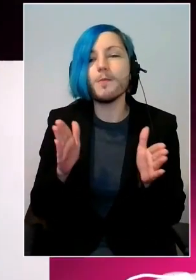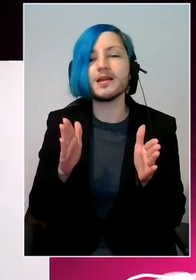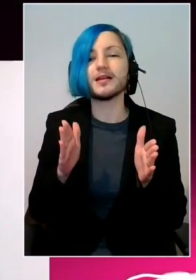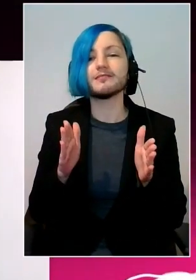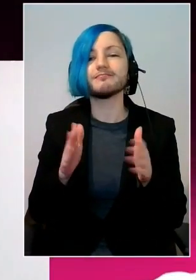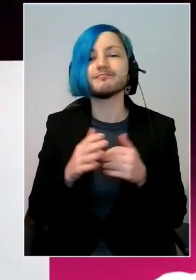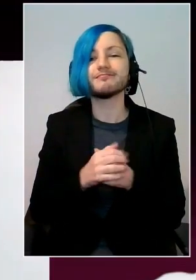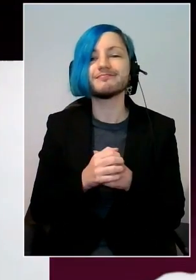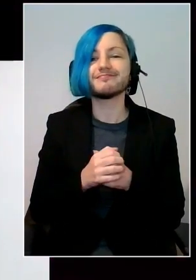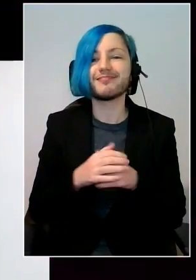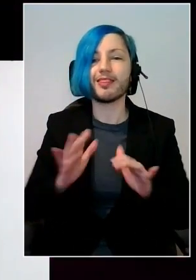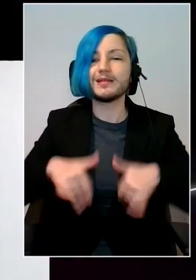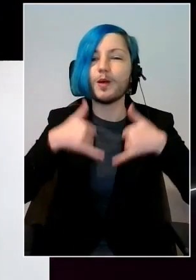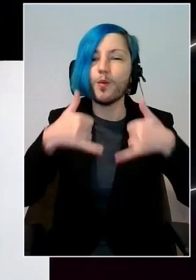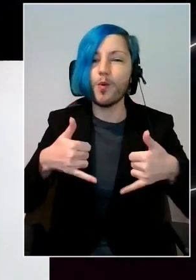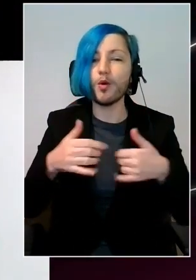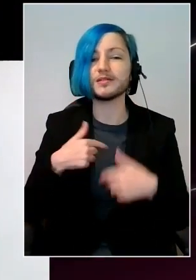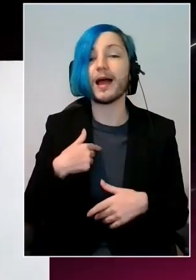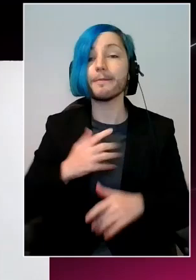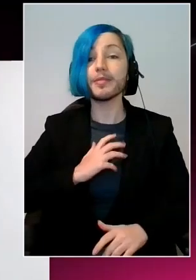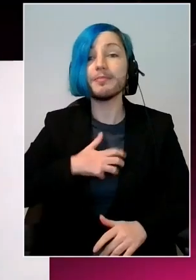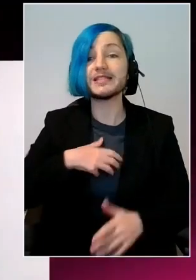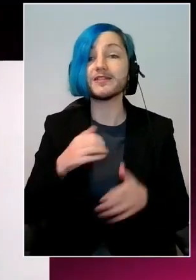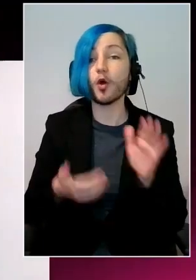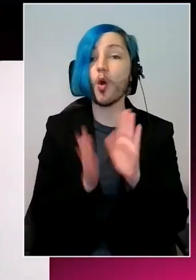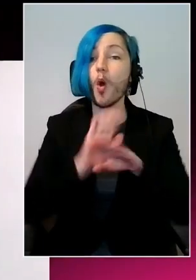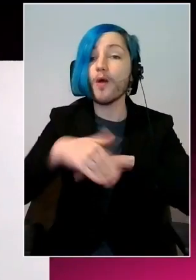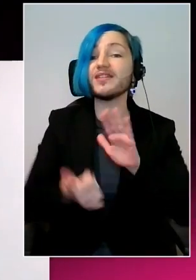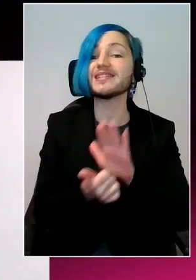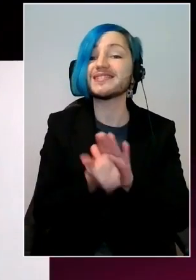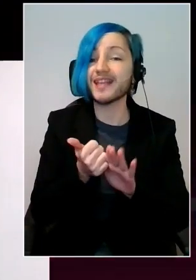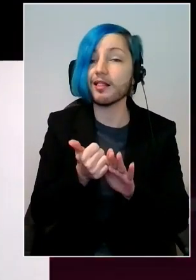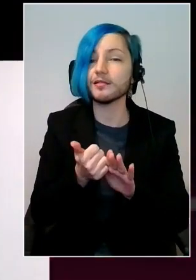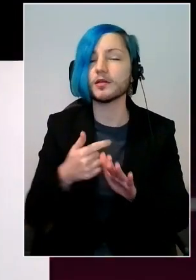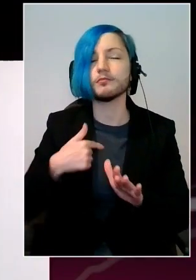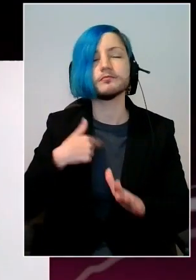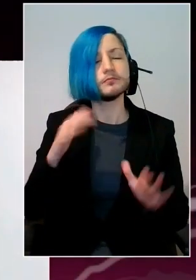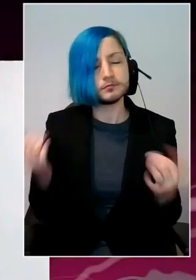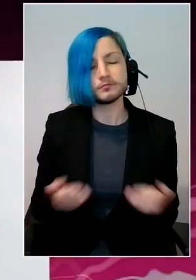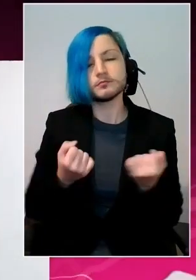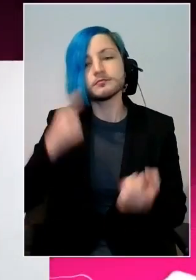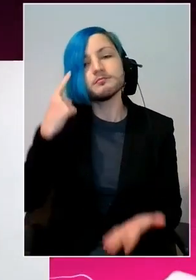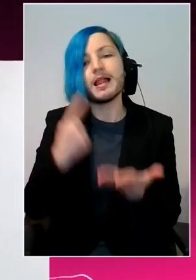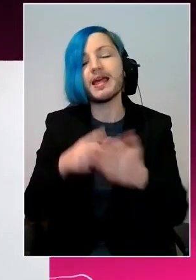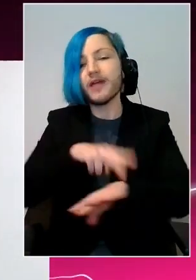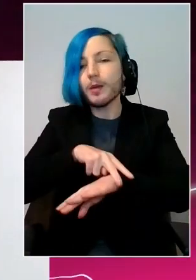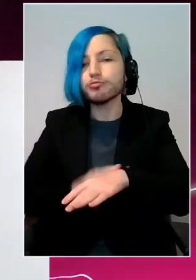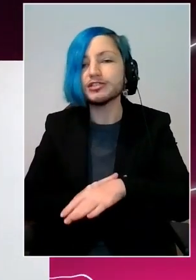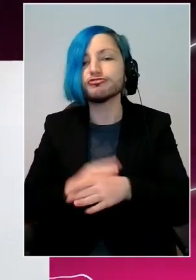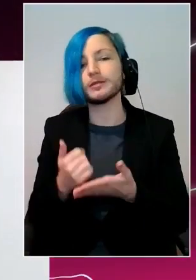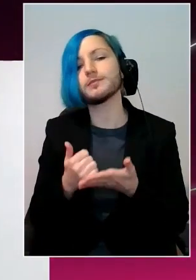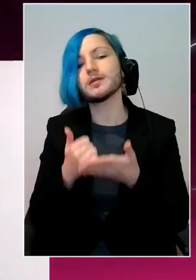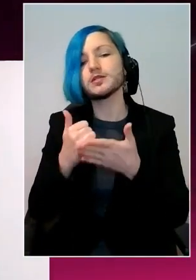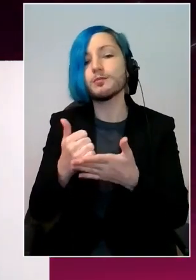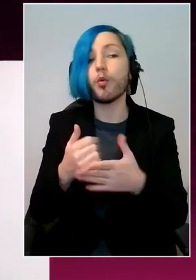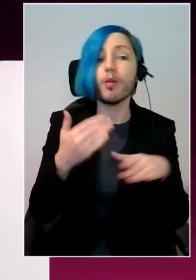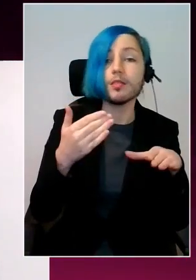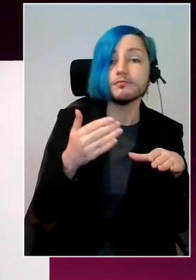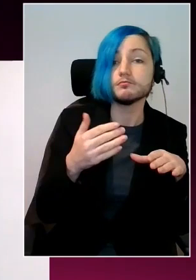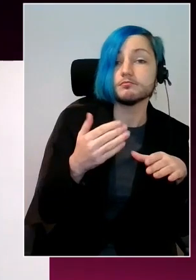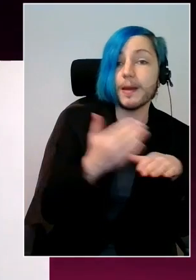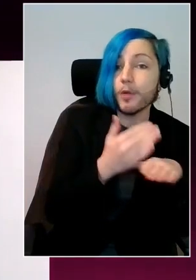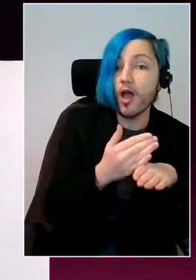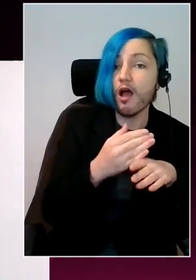I'm a major believer in what apprenticeships can do for employers, the economy and the apprentices themselves. So